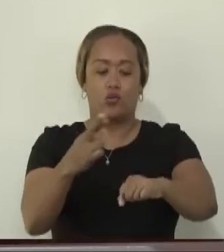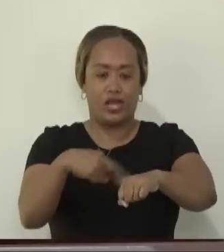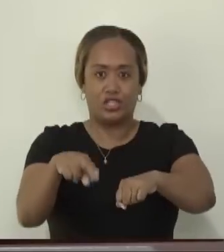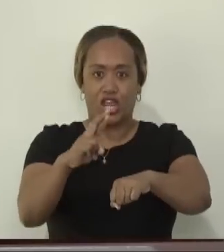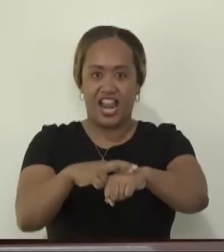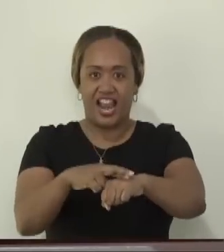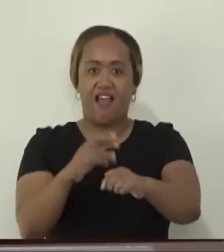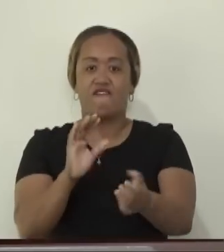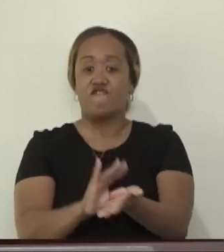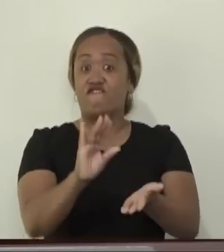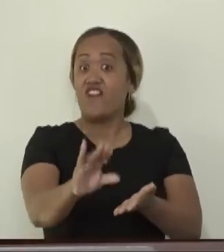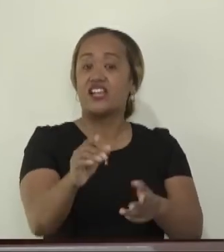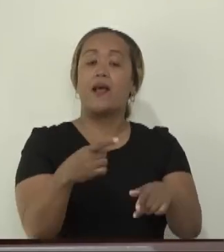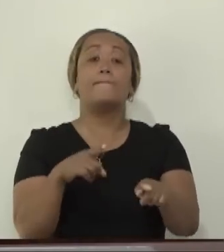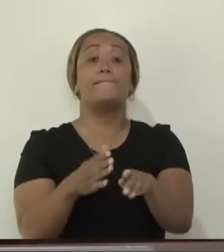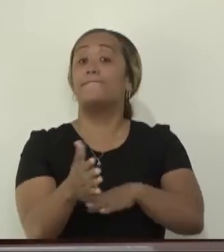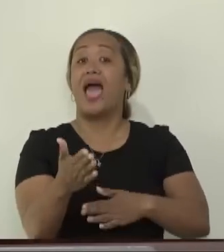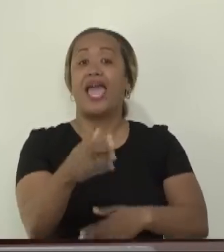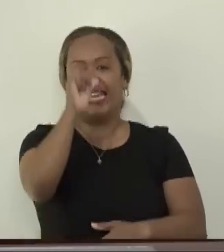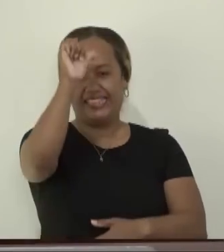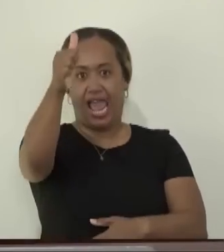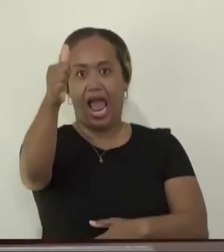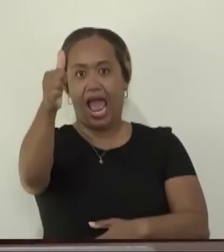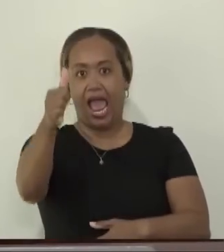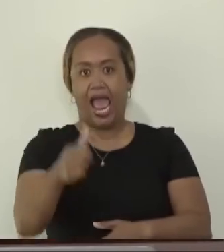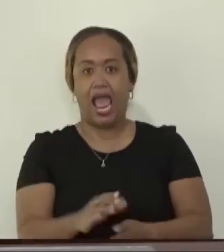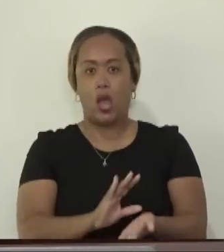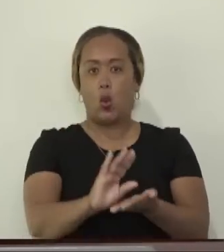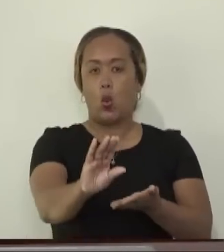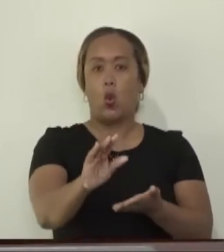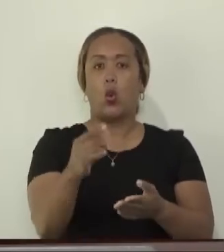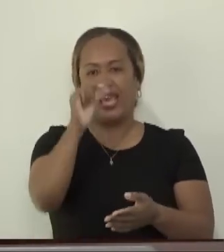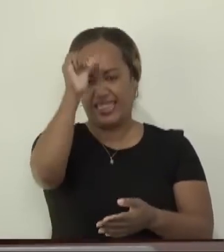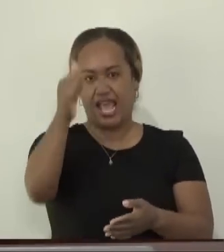region funded by the government of India. That